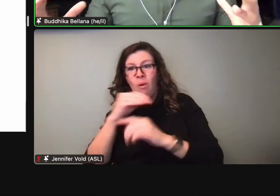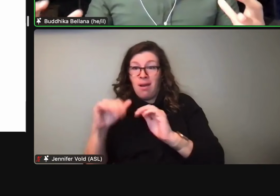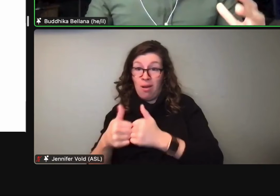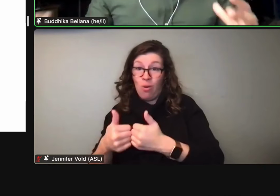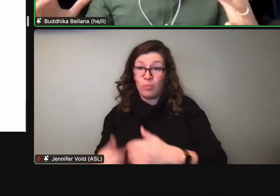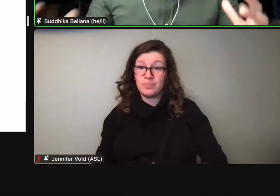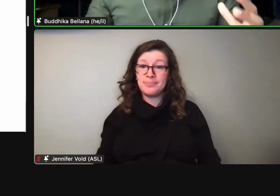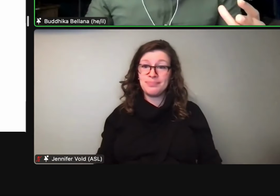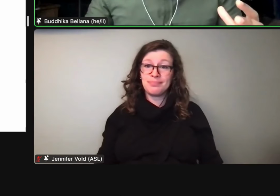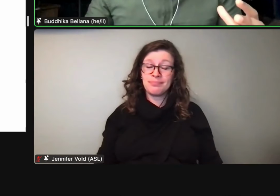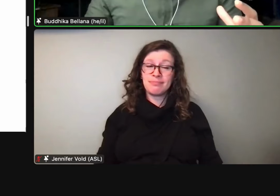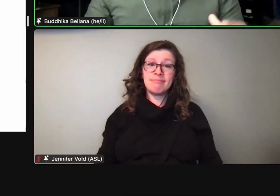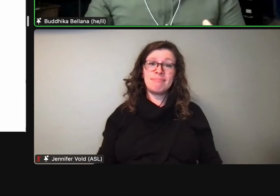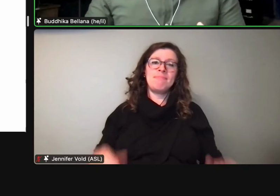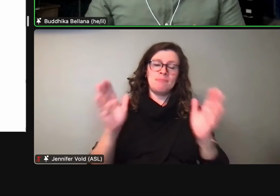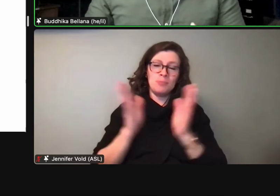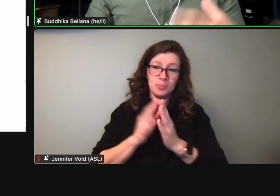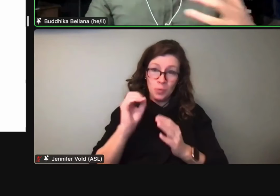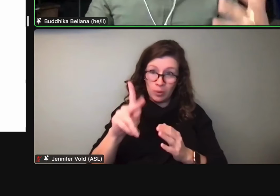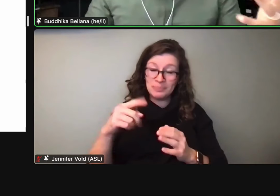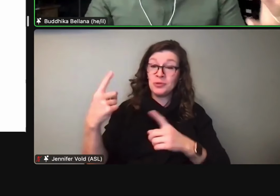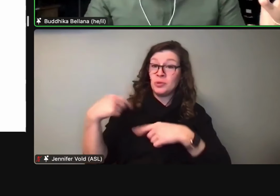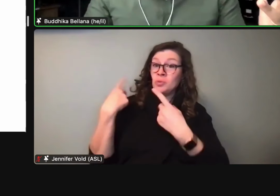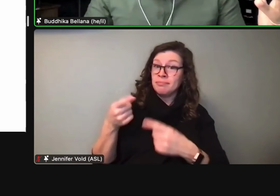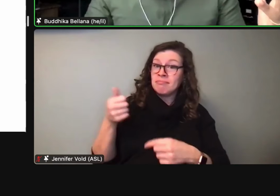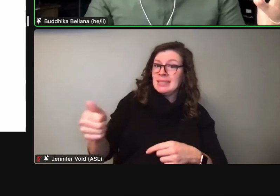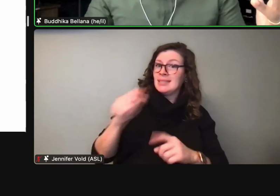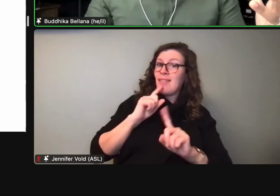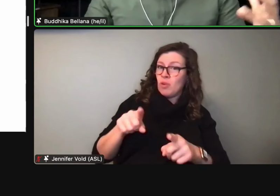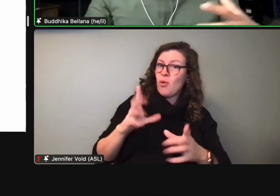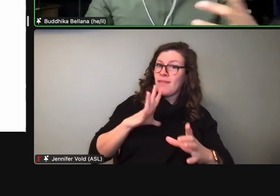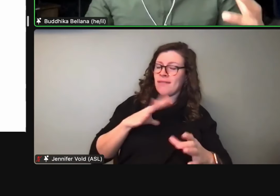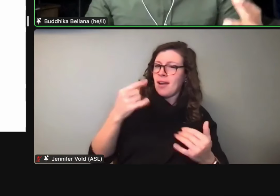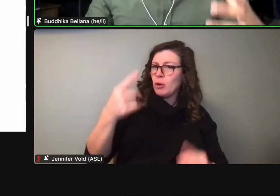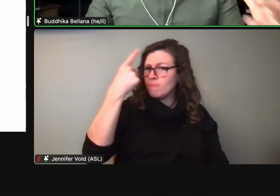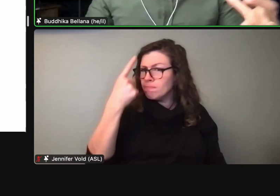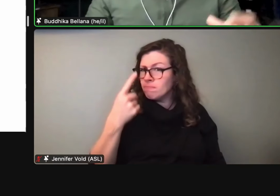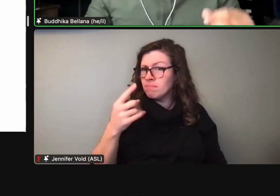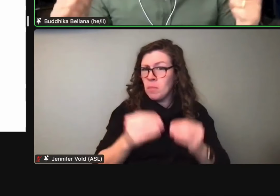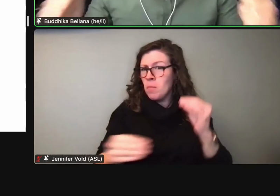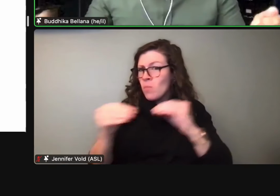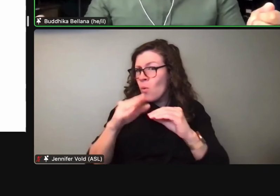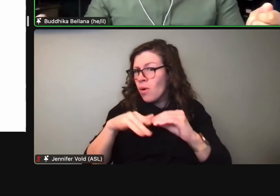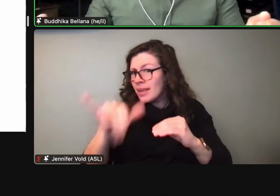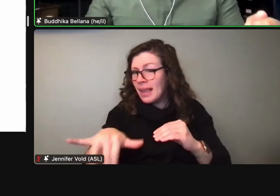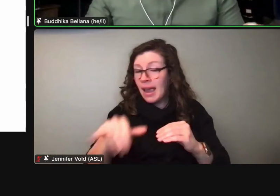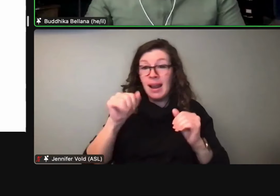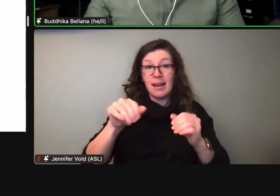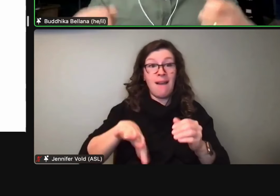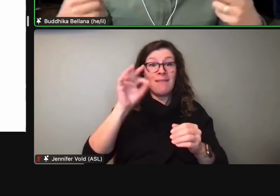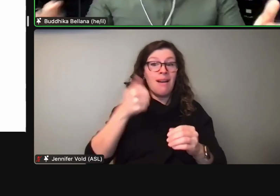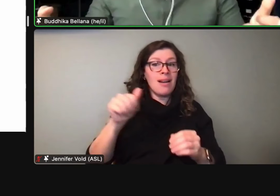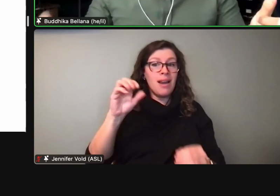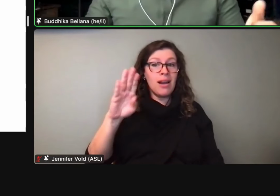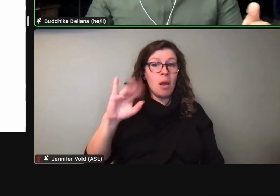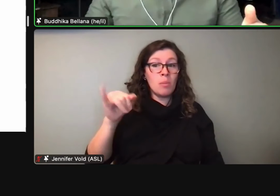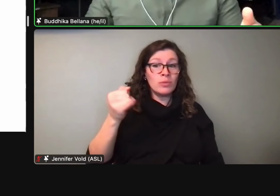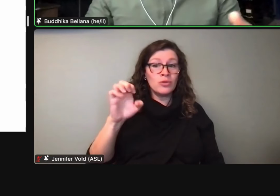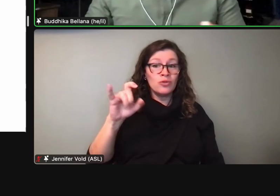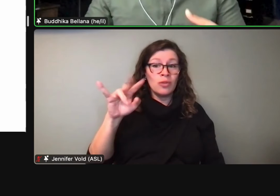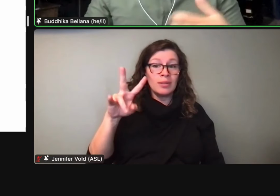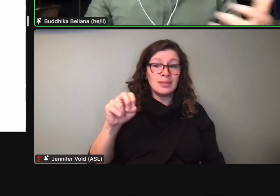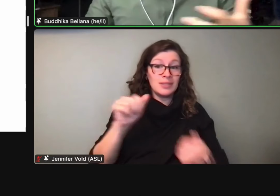So, I've been talking about self-report, but can we go beyond self-report? Can we actually find some kind of objective changes in how